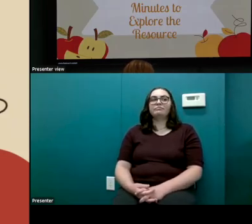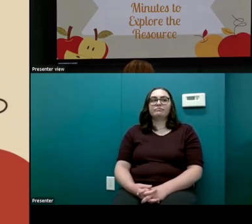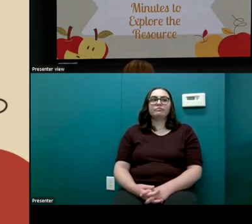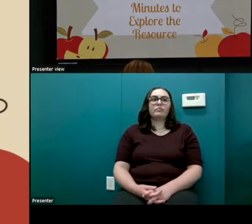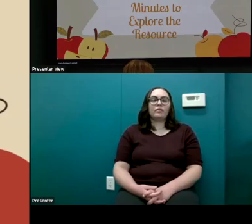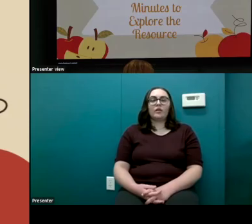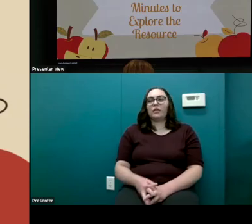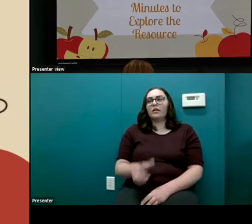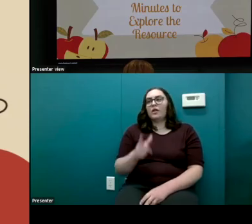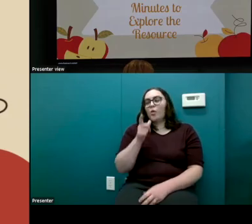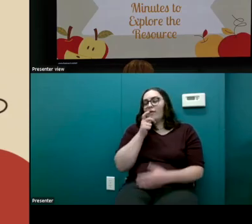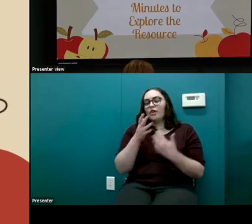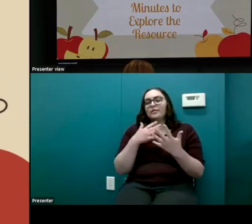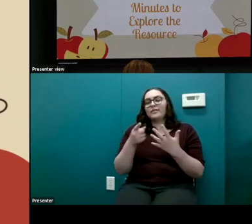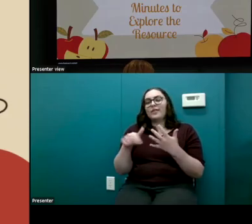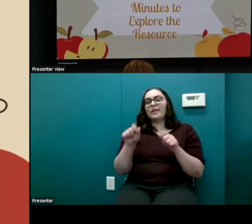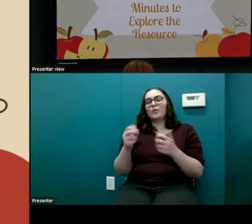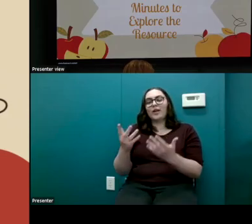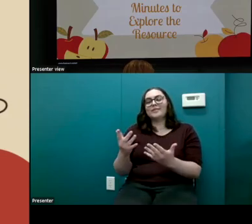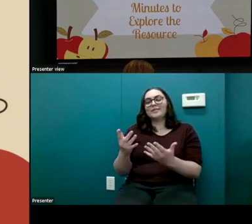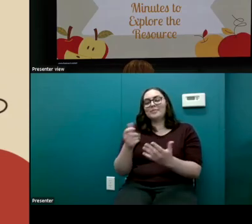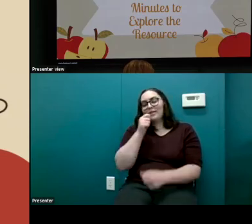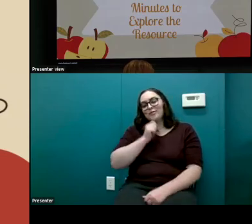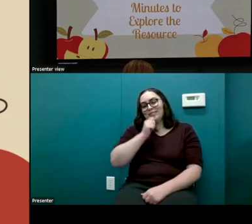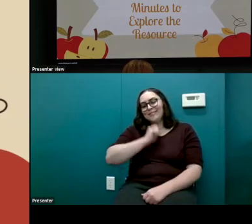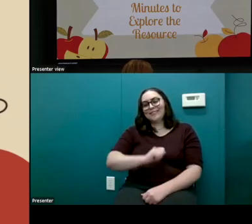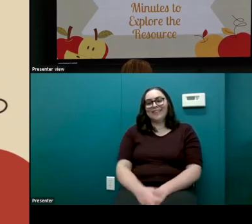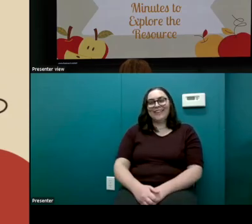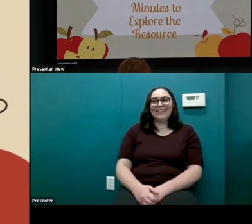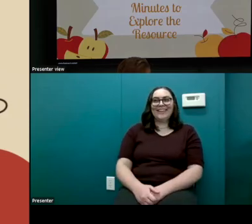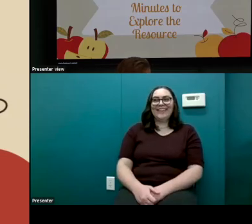That one is wrong. And I've actually used